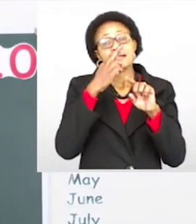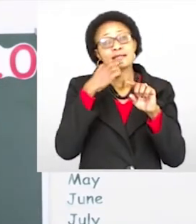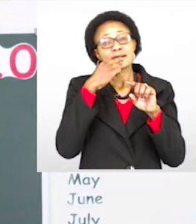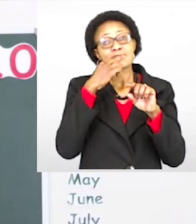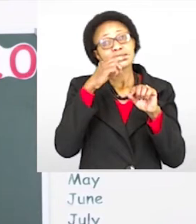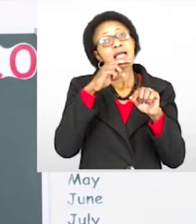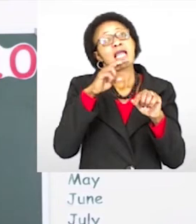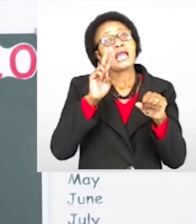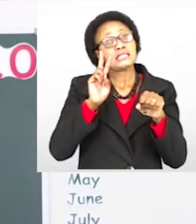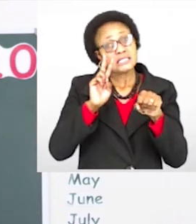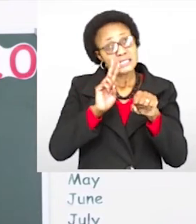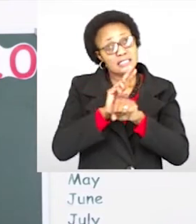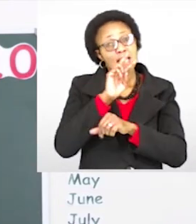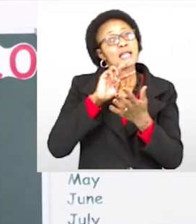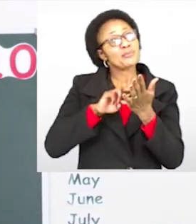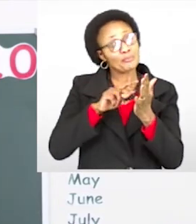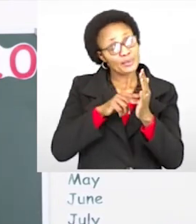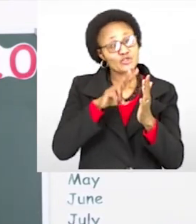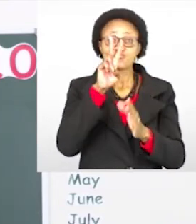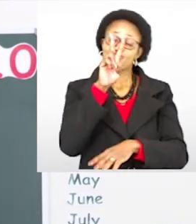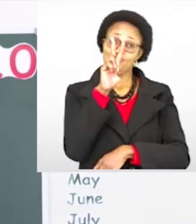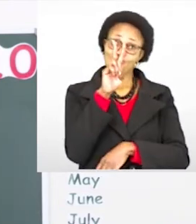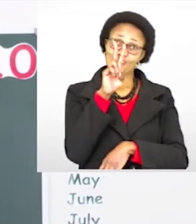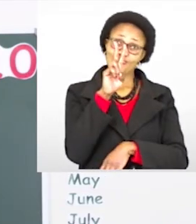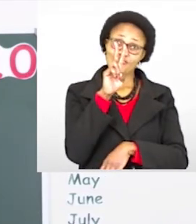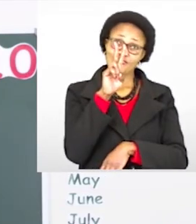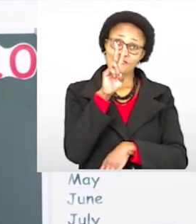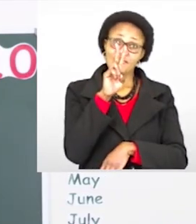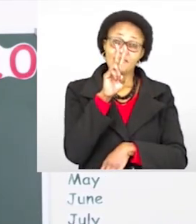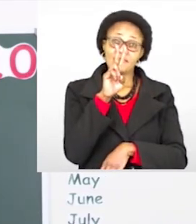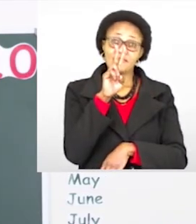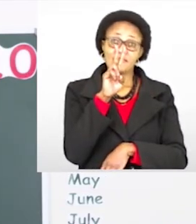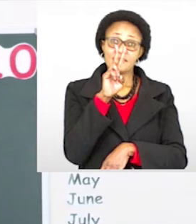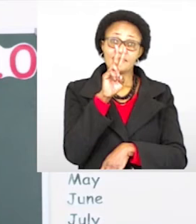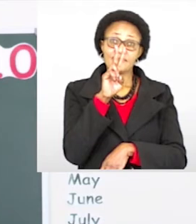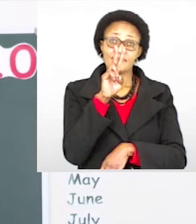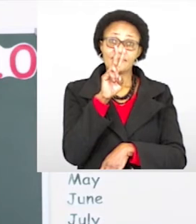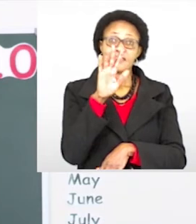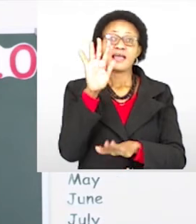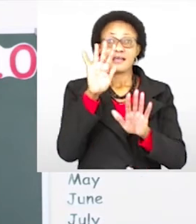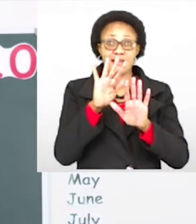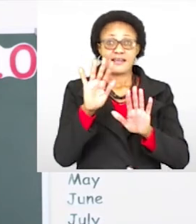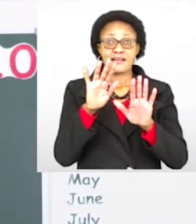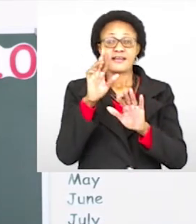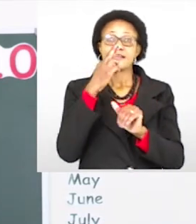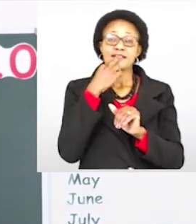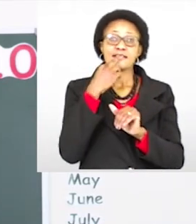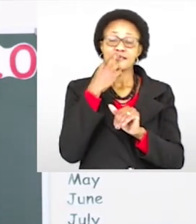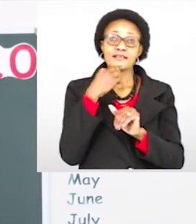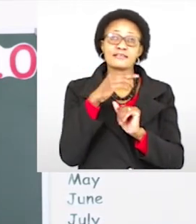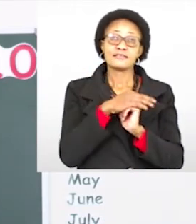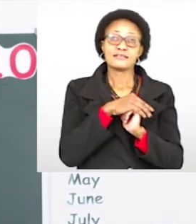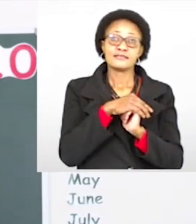just color a little bit of it. I hope you at home you also have the color red. If not, you can